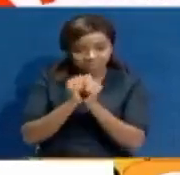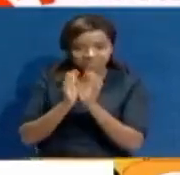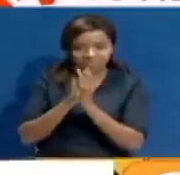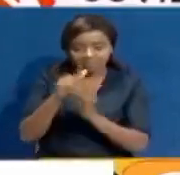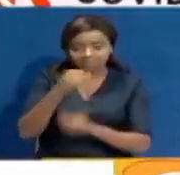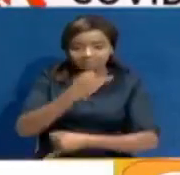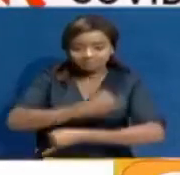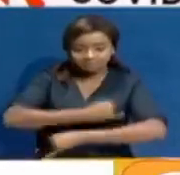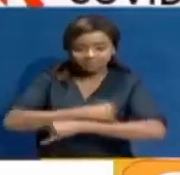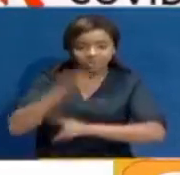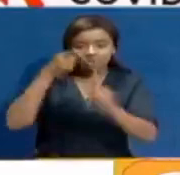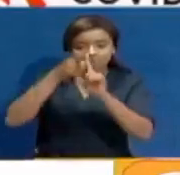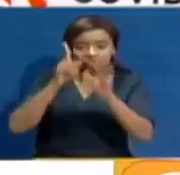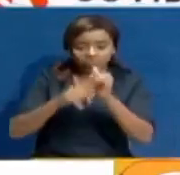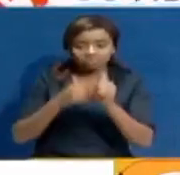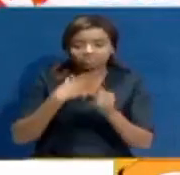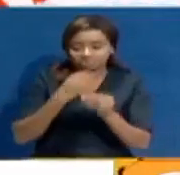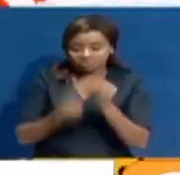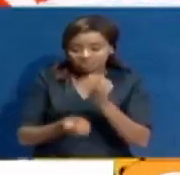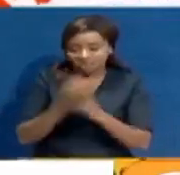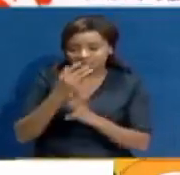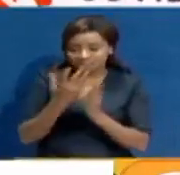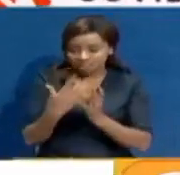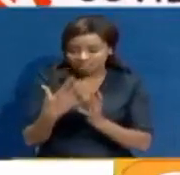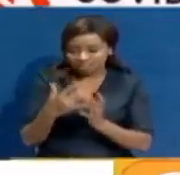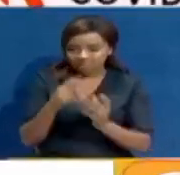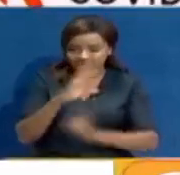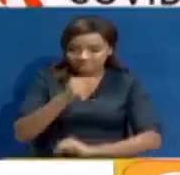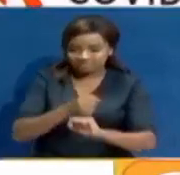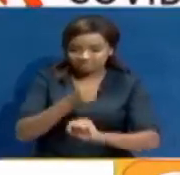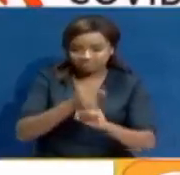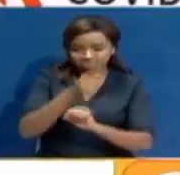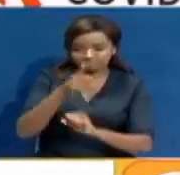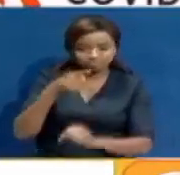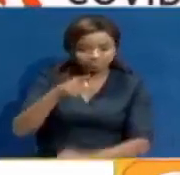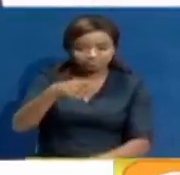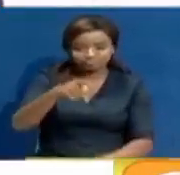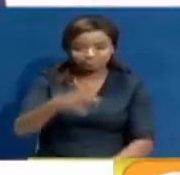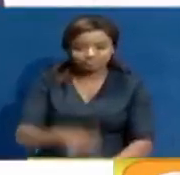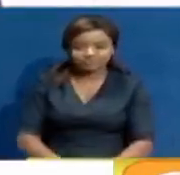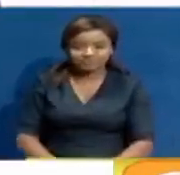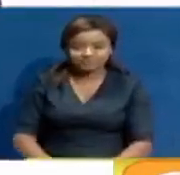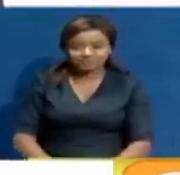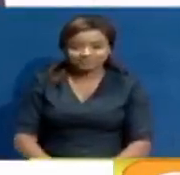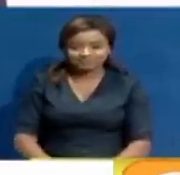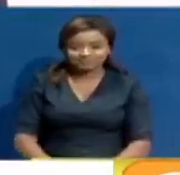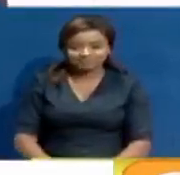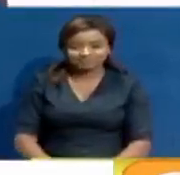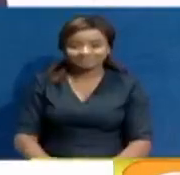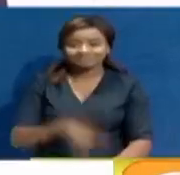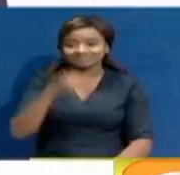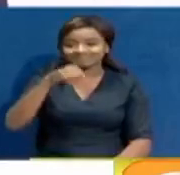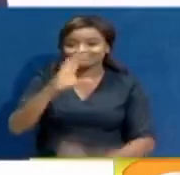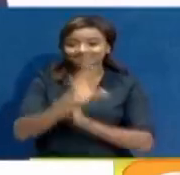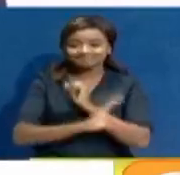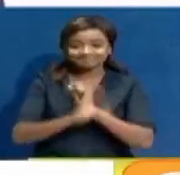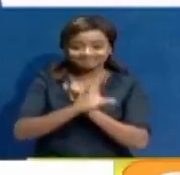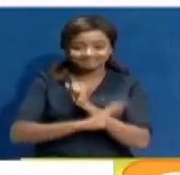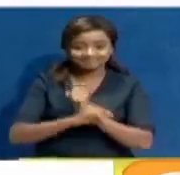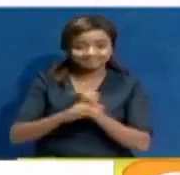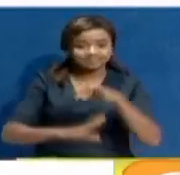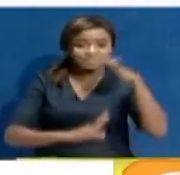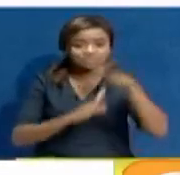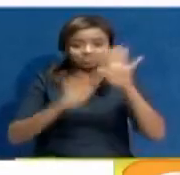this institution to make sure we curate a product that walks with you through the journey of life. This country is